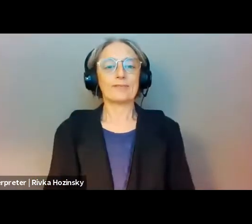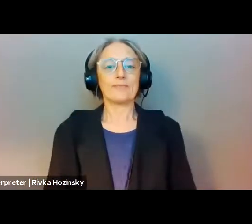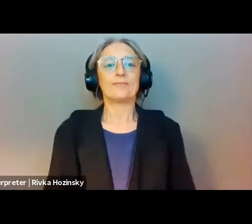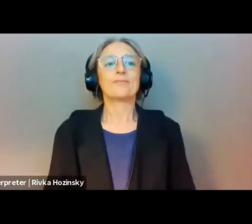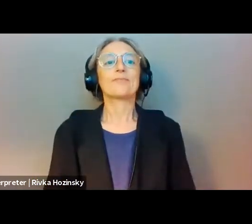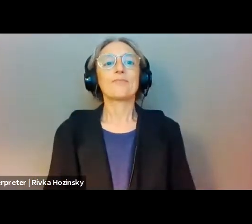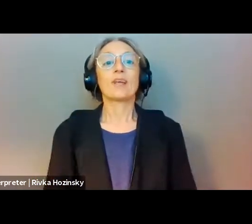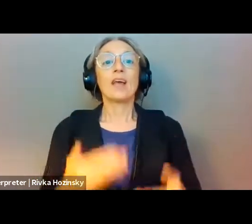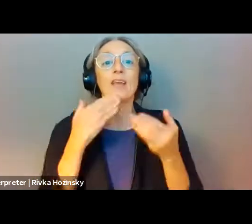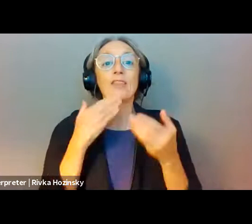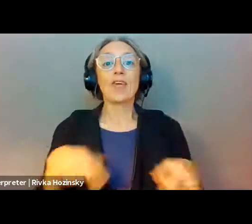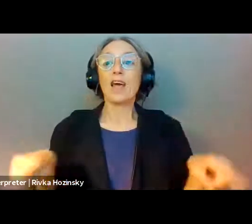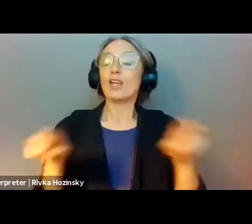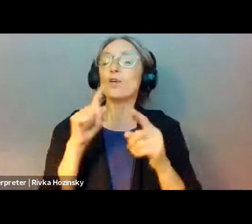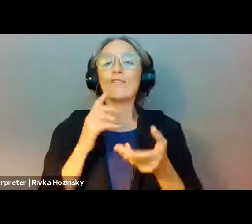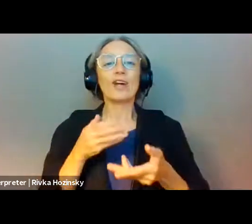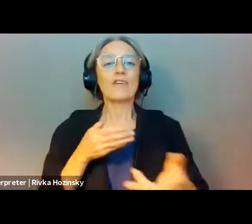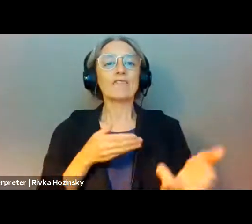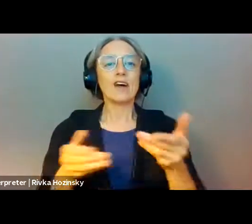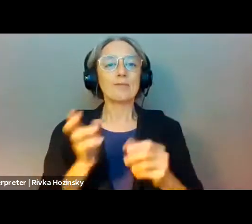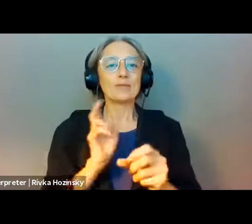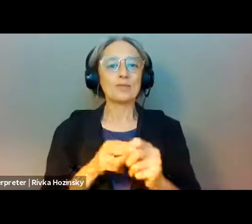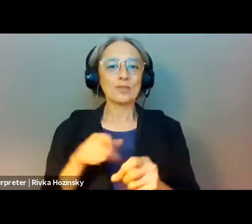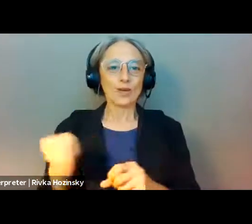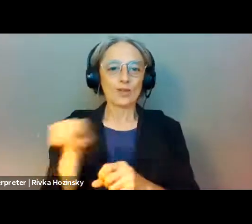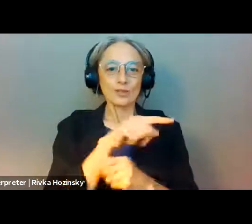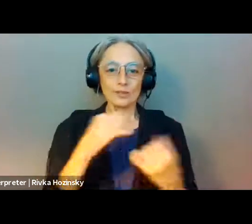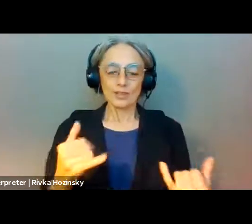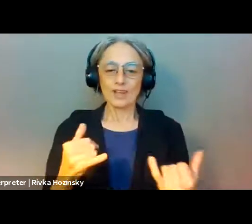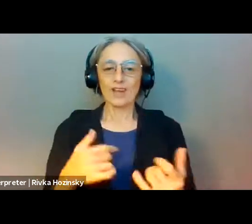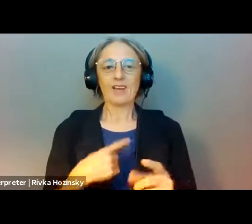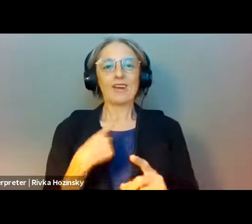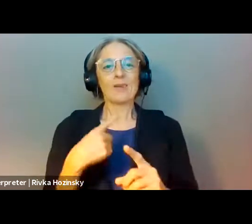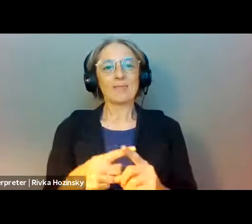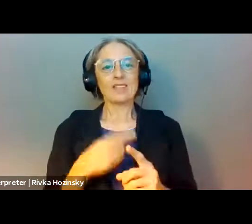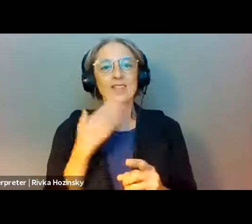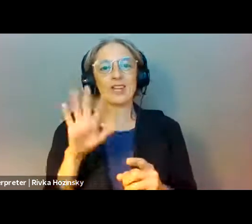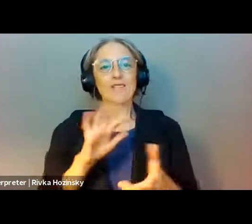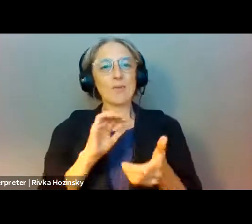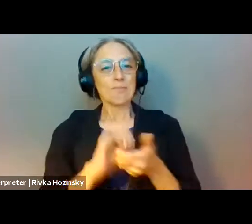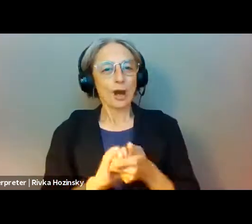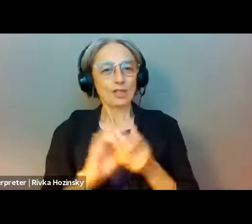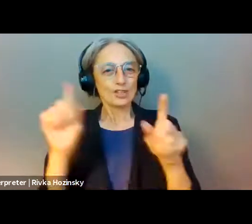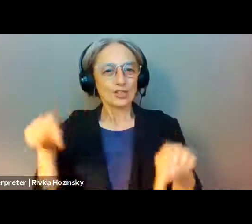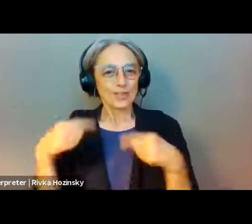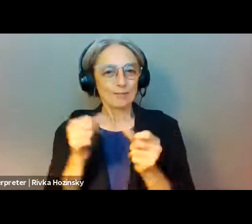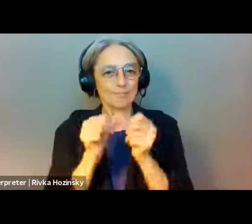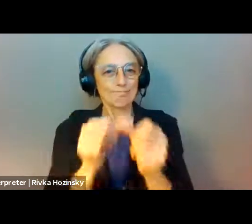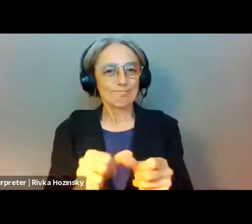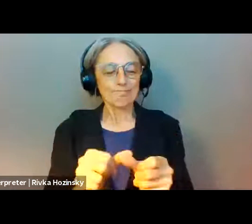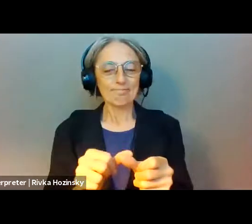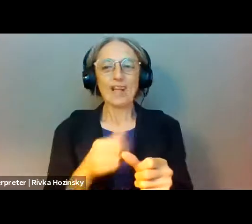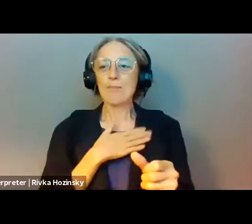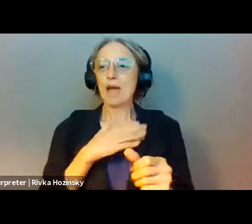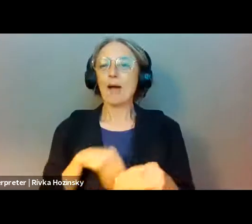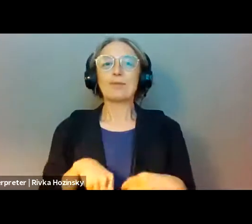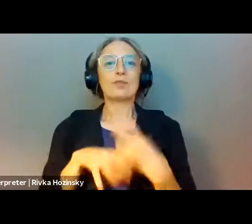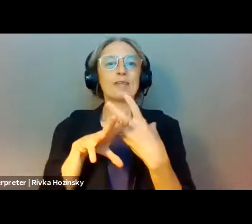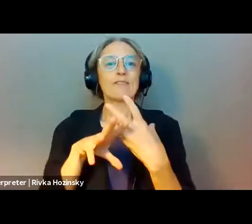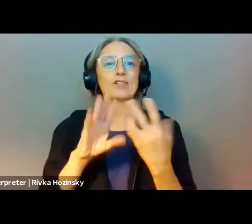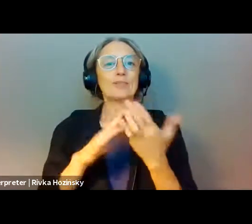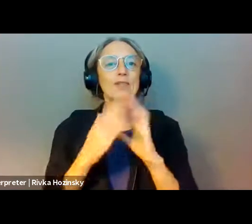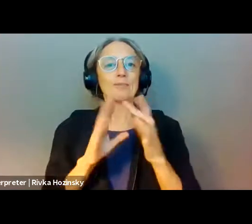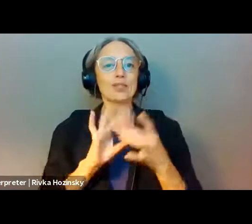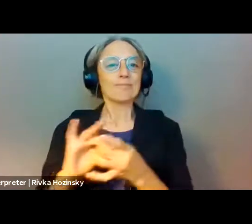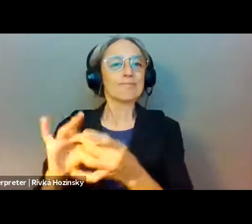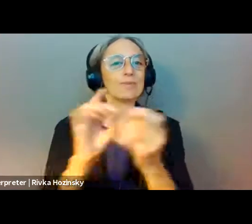join you today and for your ongoing partnership. It is good to be in virtual community with all of you. You have been on the front lines of the fight